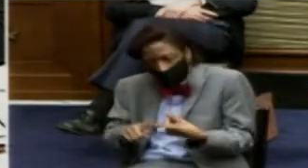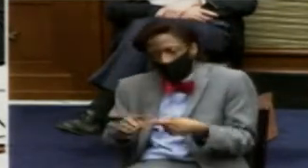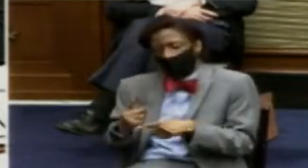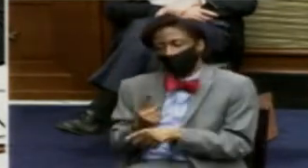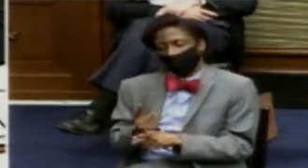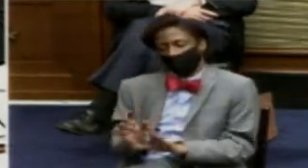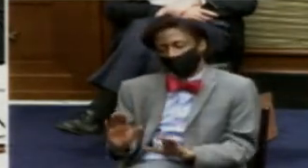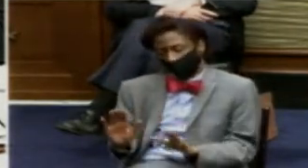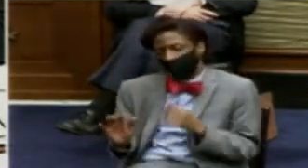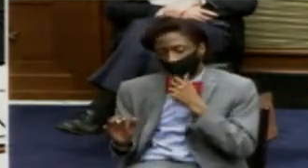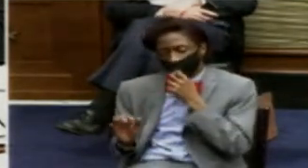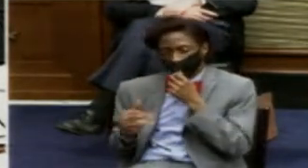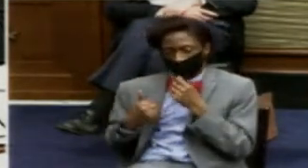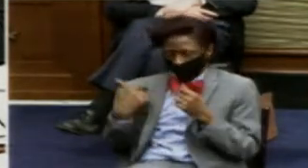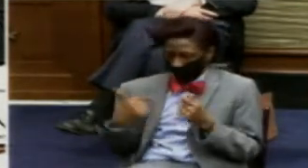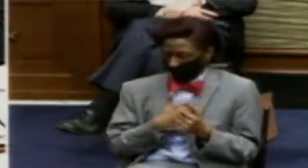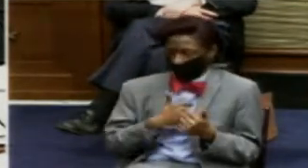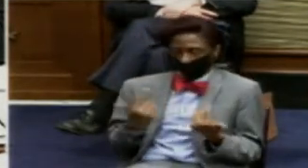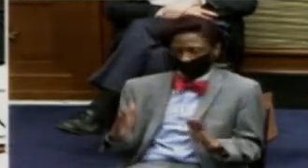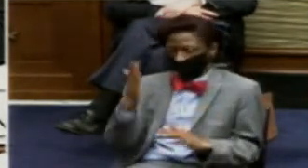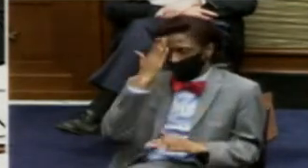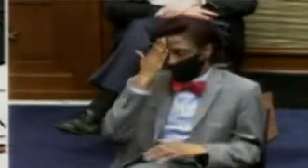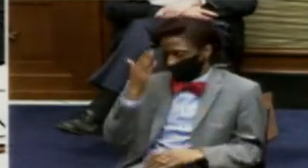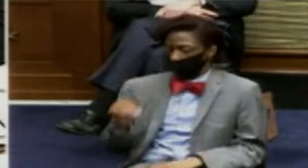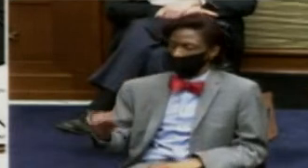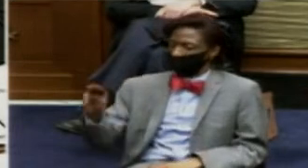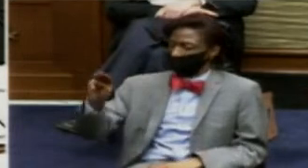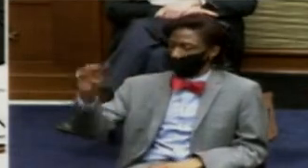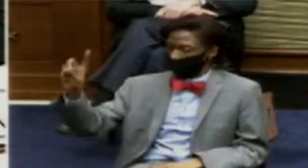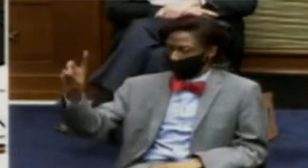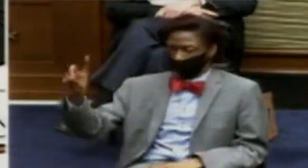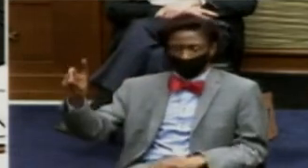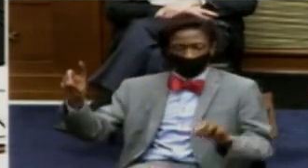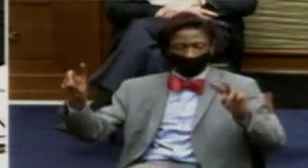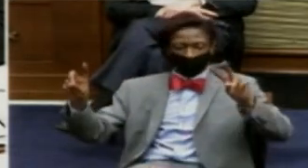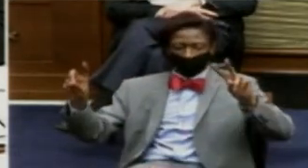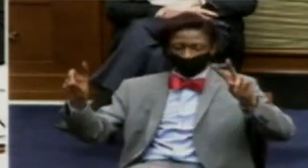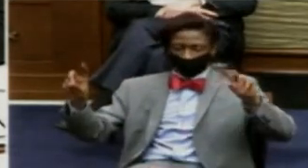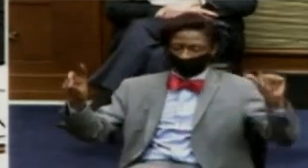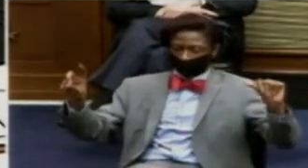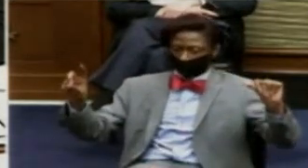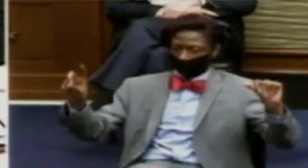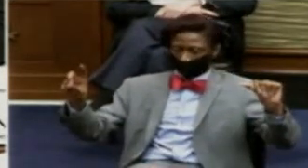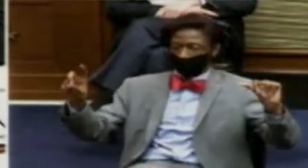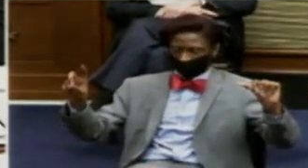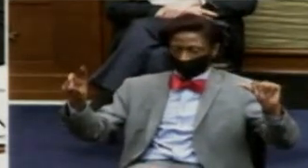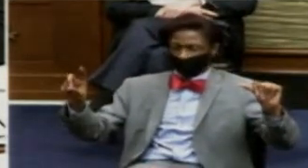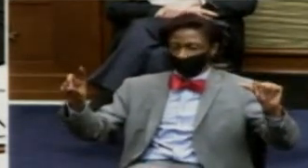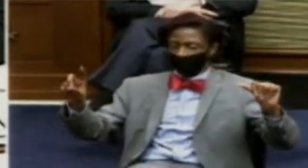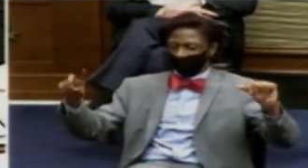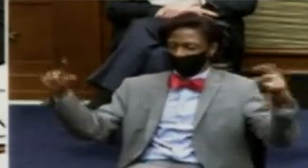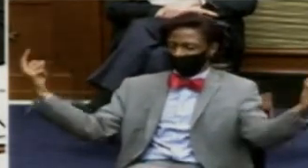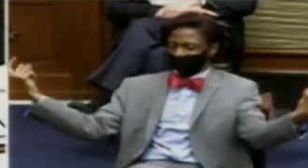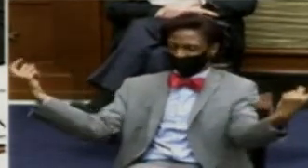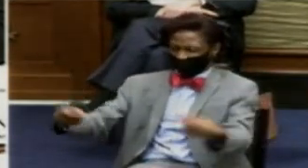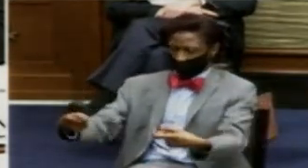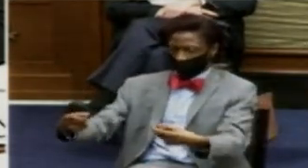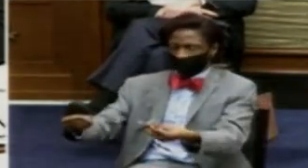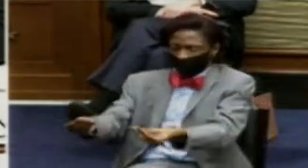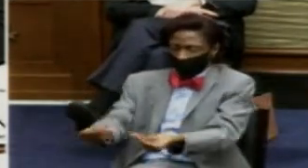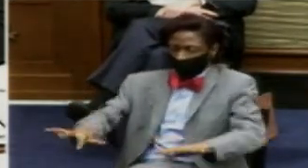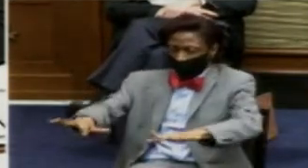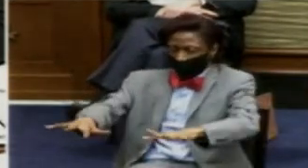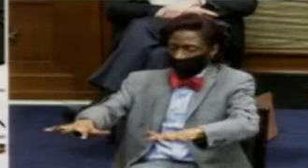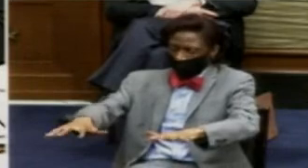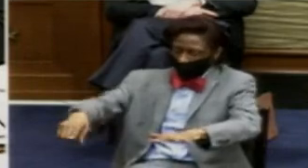know, the states of Maryland and Virginia granted to the federal government lands that now